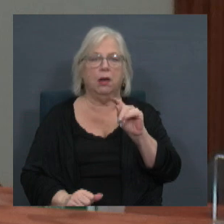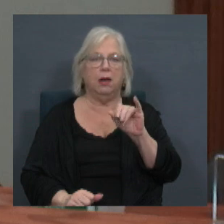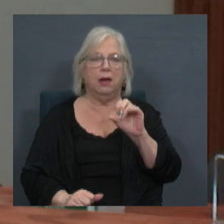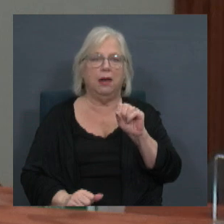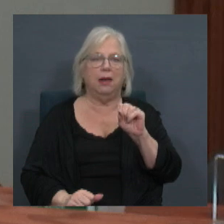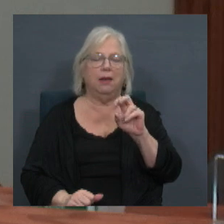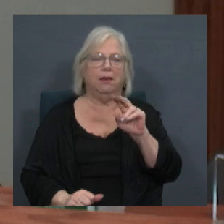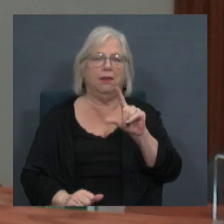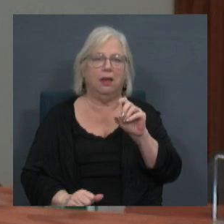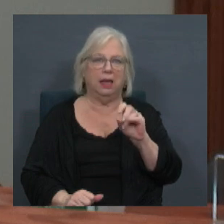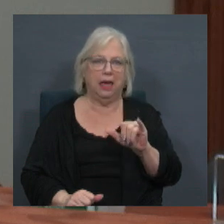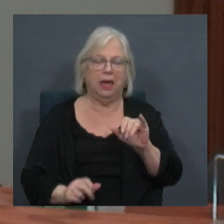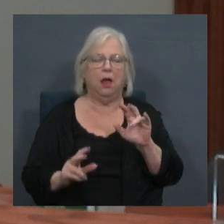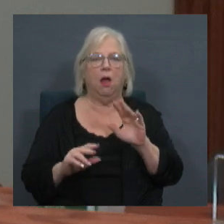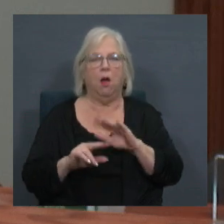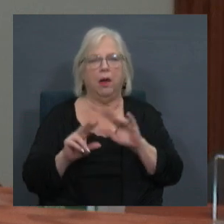district.